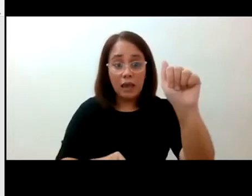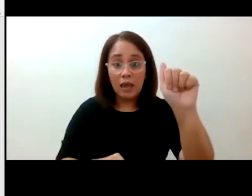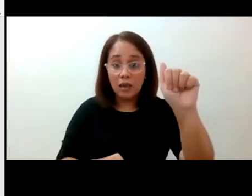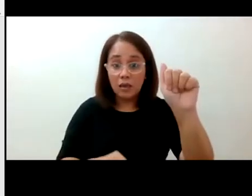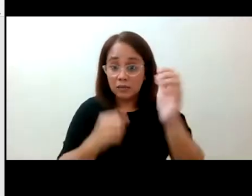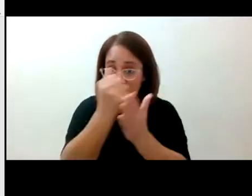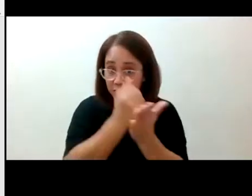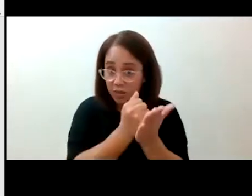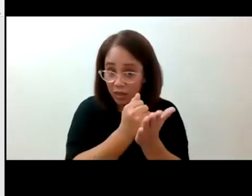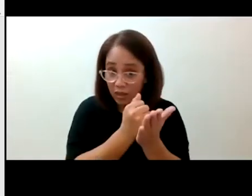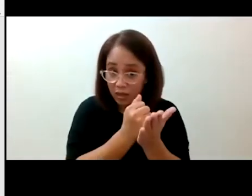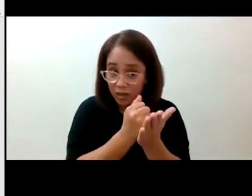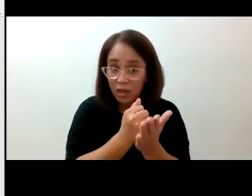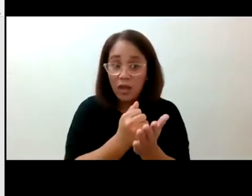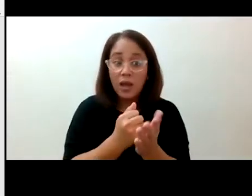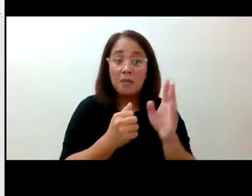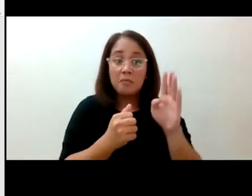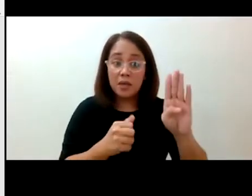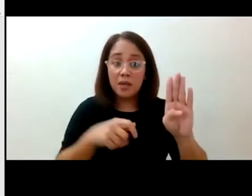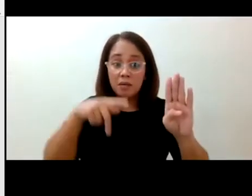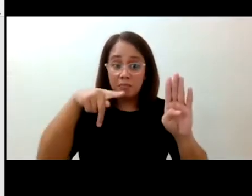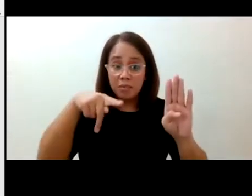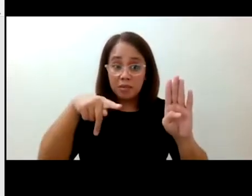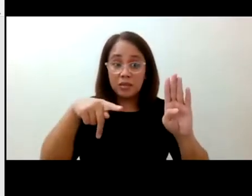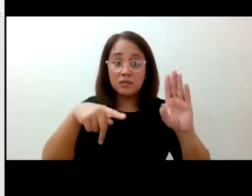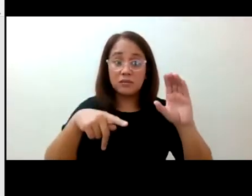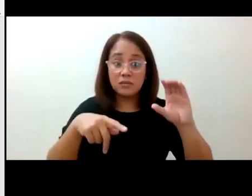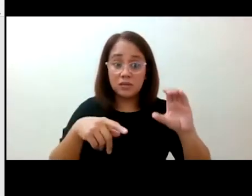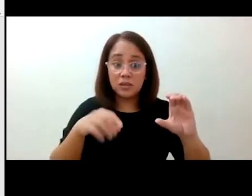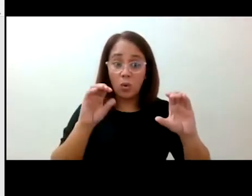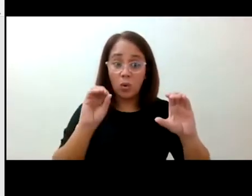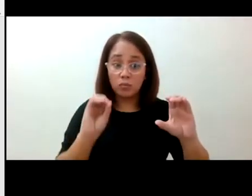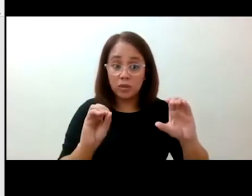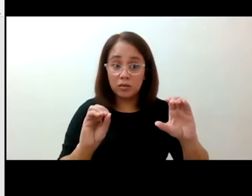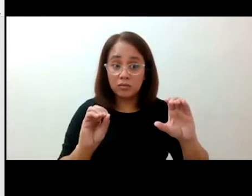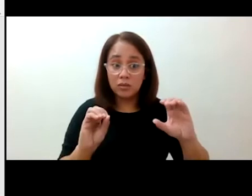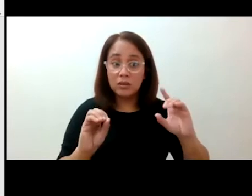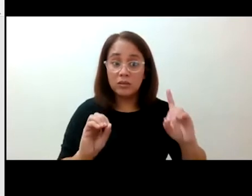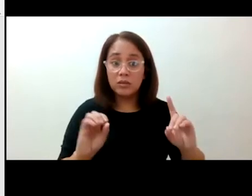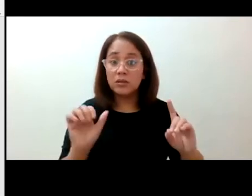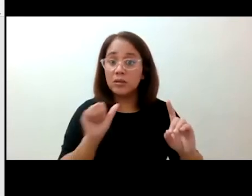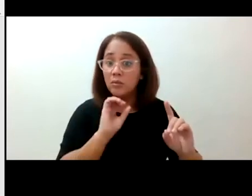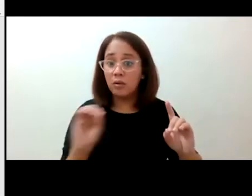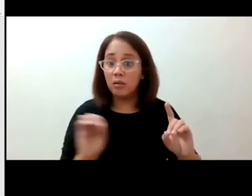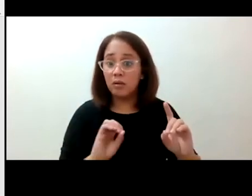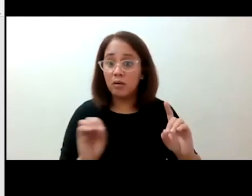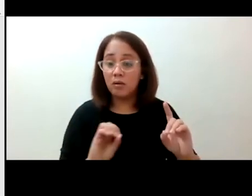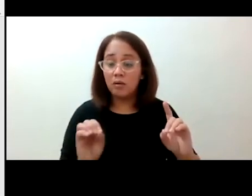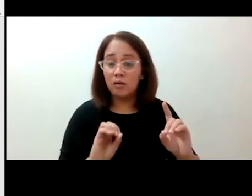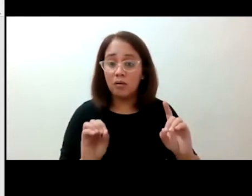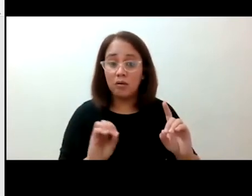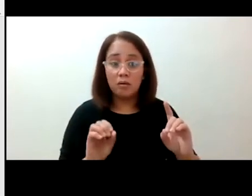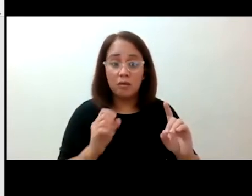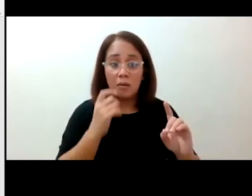B, predicate, C, object, D, none of the above. I C, see object, C. right.